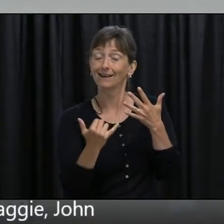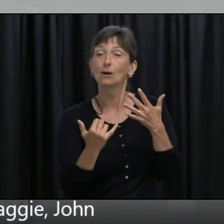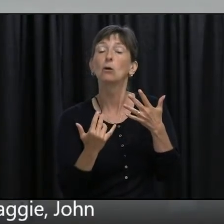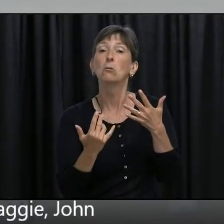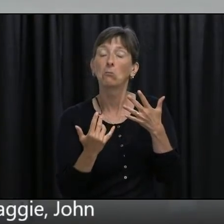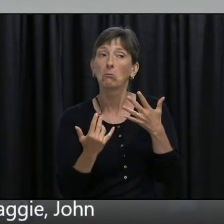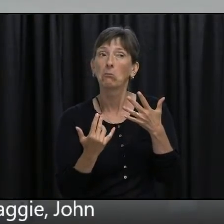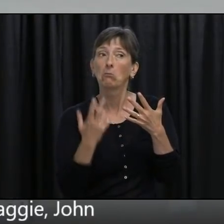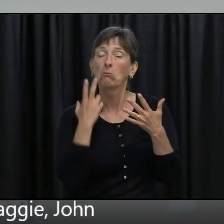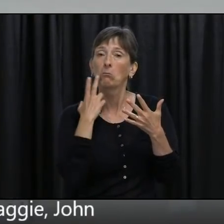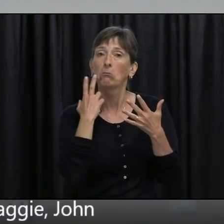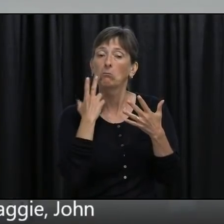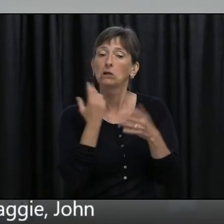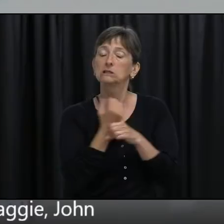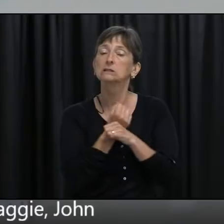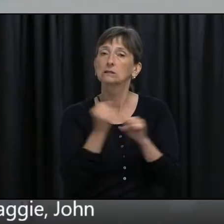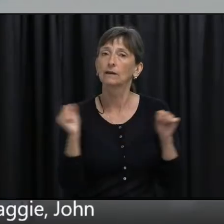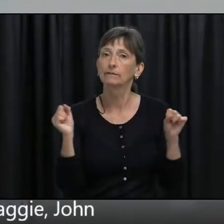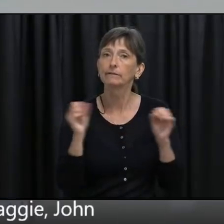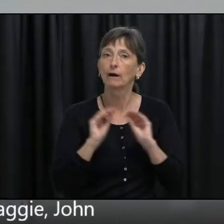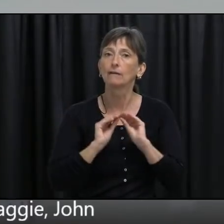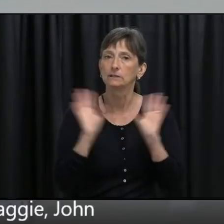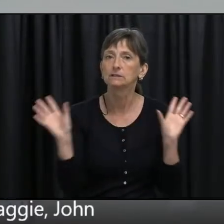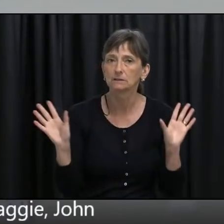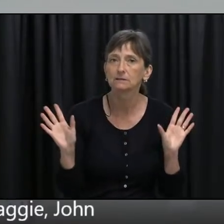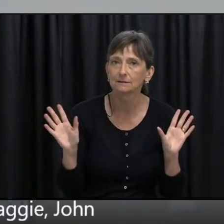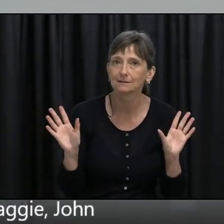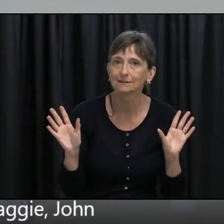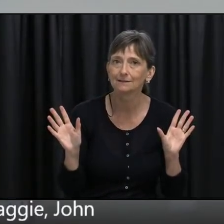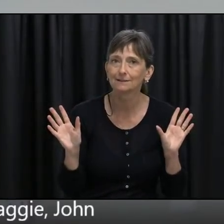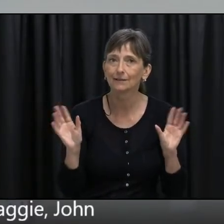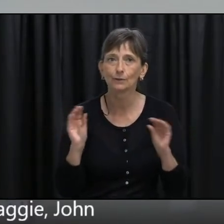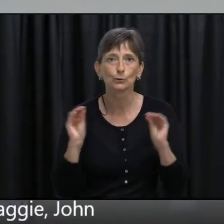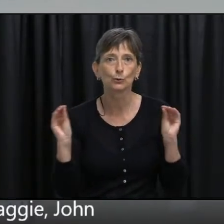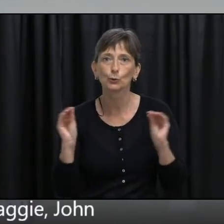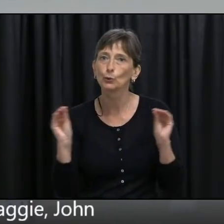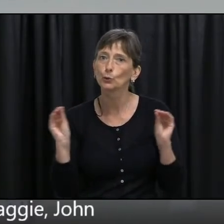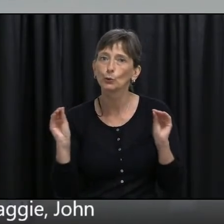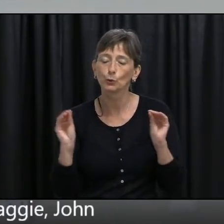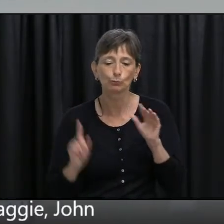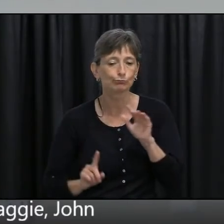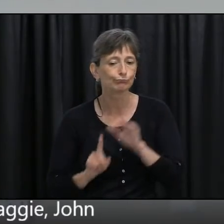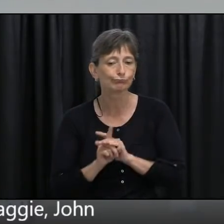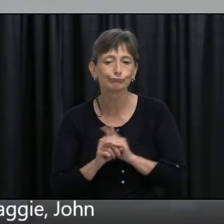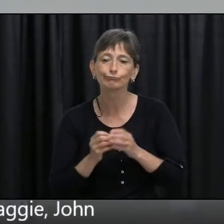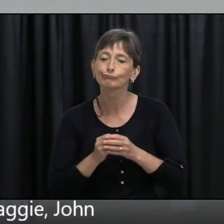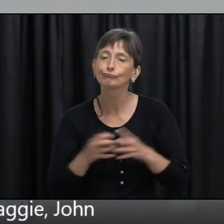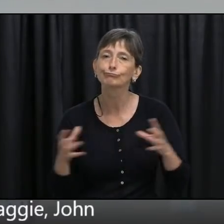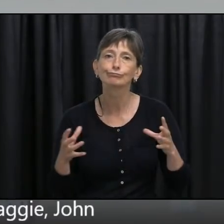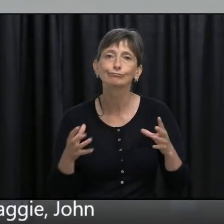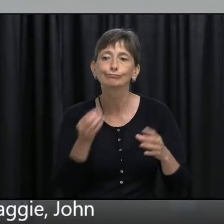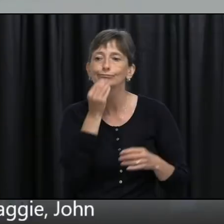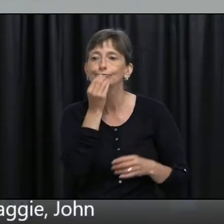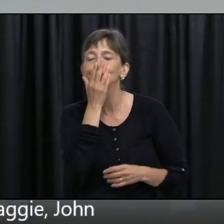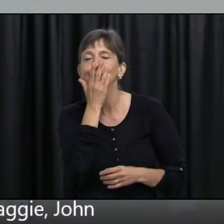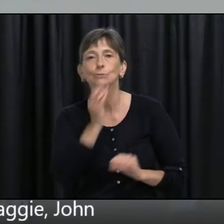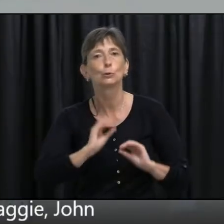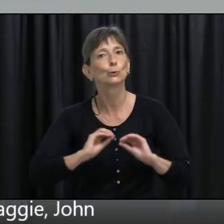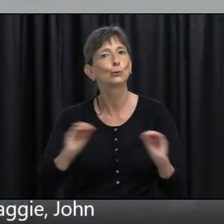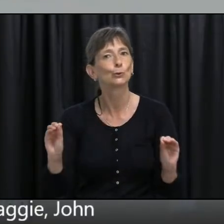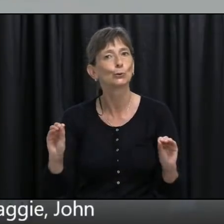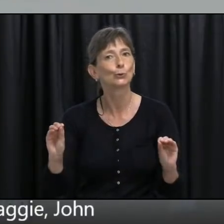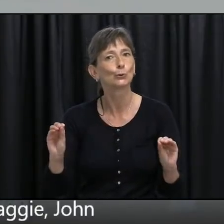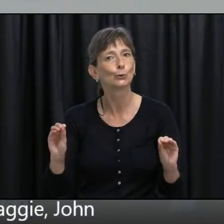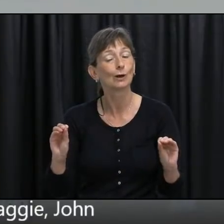we are doing it in a staged way, and we have not had any significant setbacks. However, as